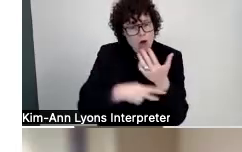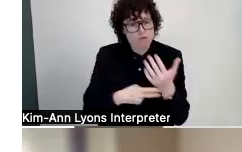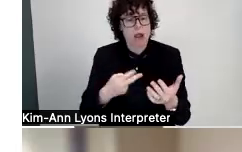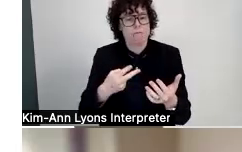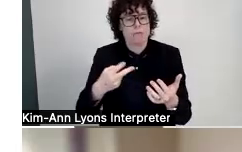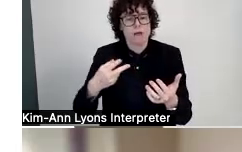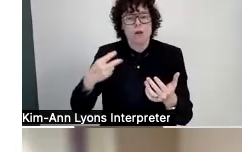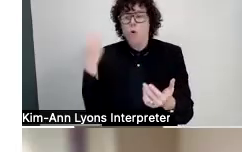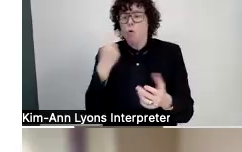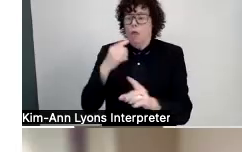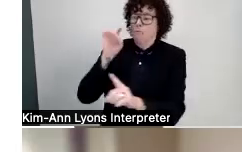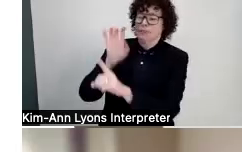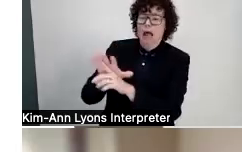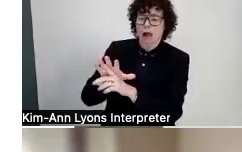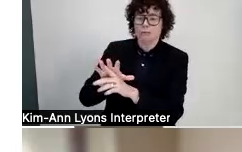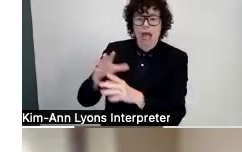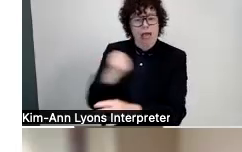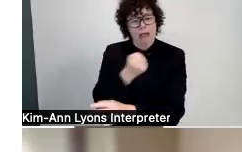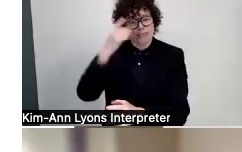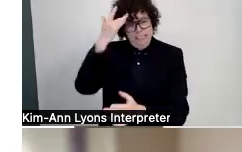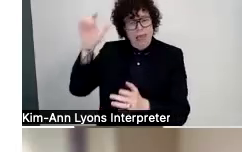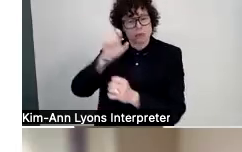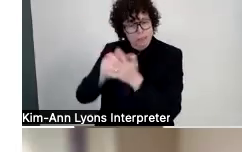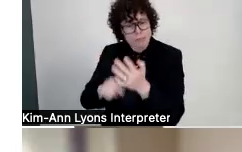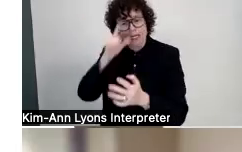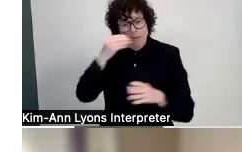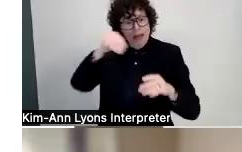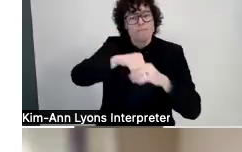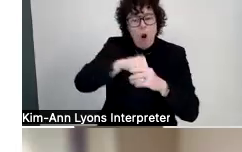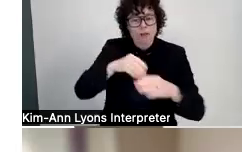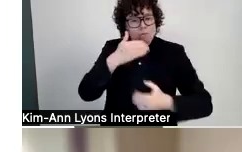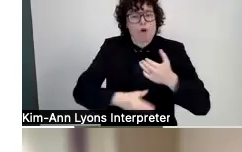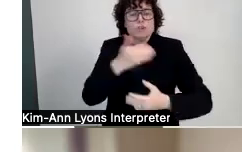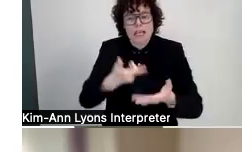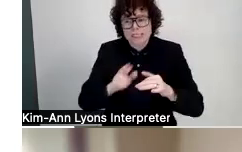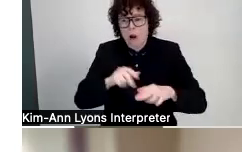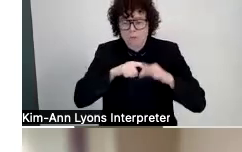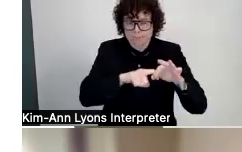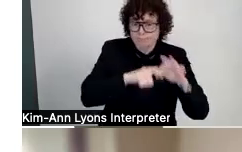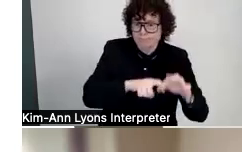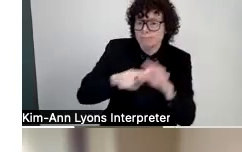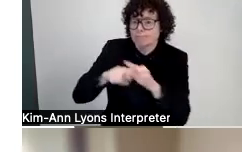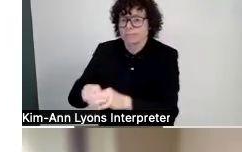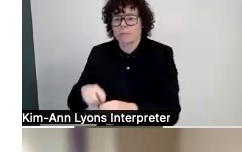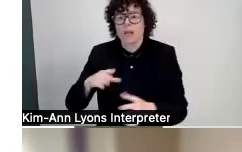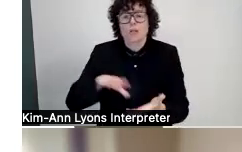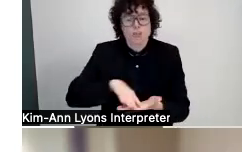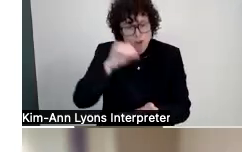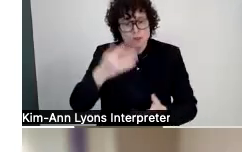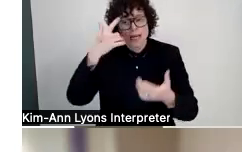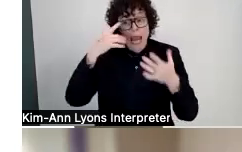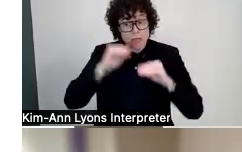lived experience in co-teaching. At the very end of the framework, a list of learning resources for students and educators is